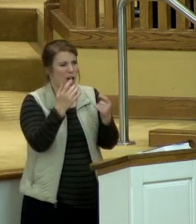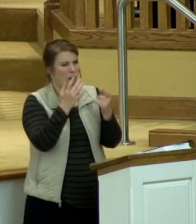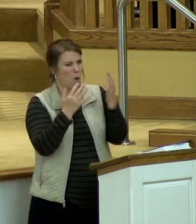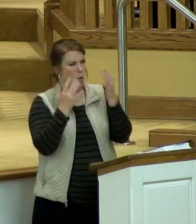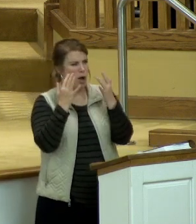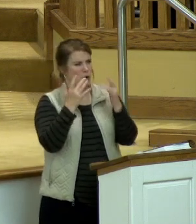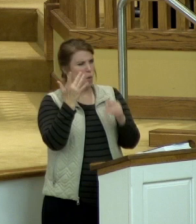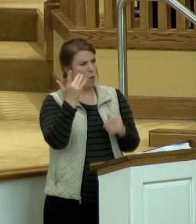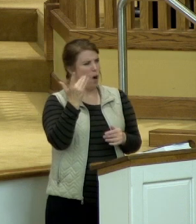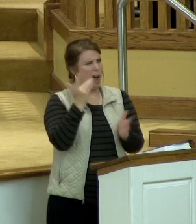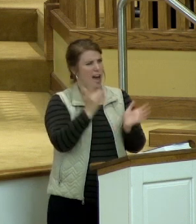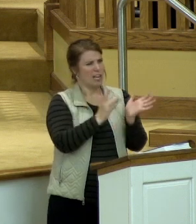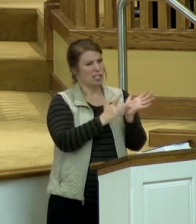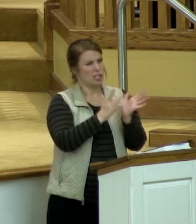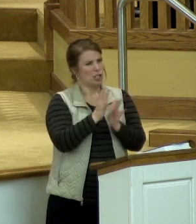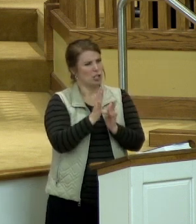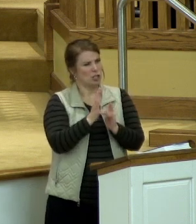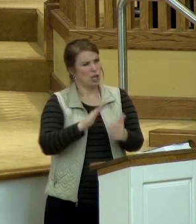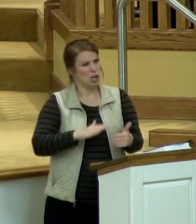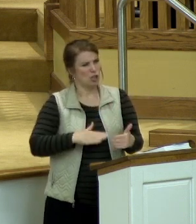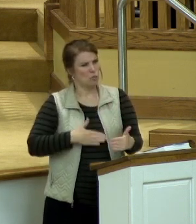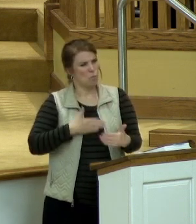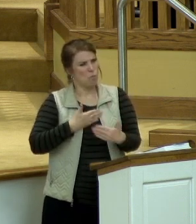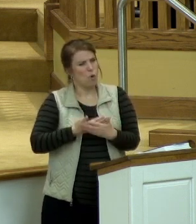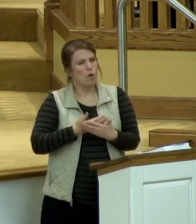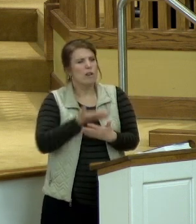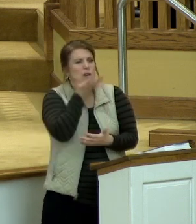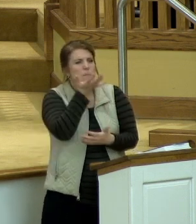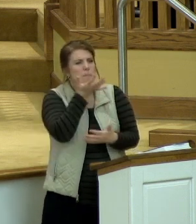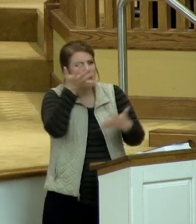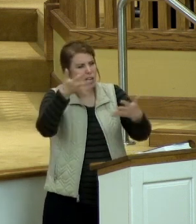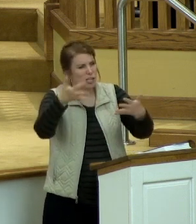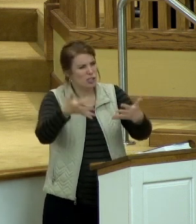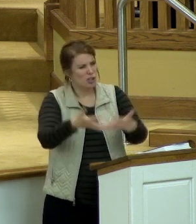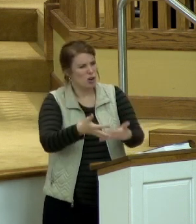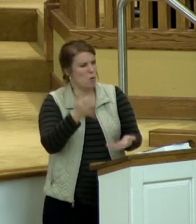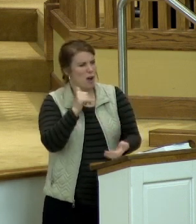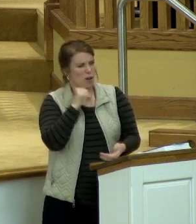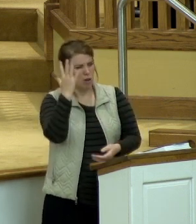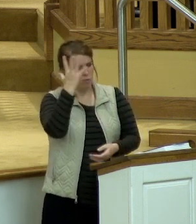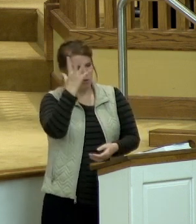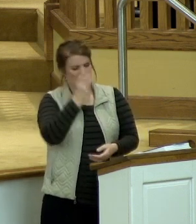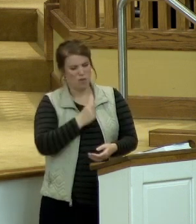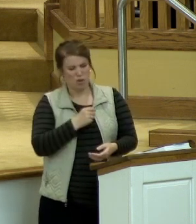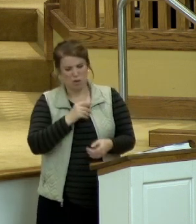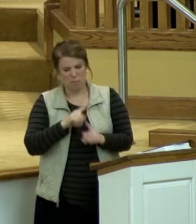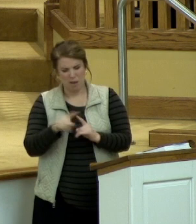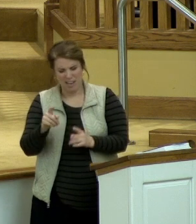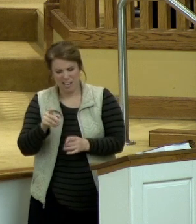in a manger and why it wasn't more like a more beautiful setting that he was born in.